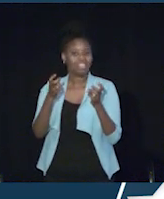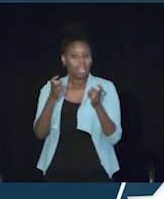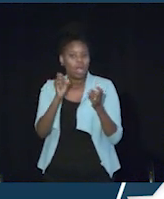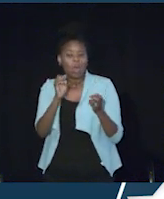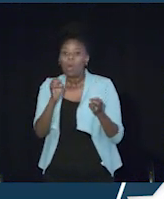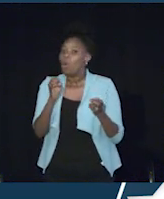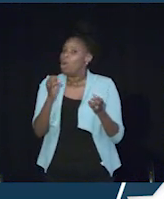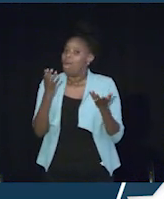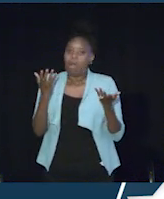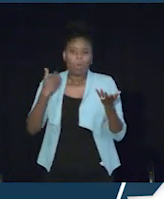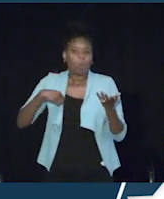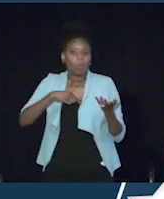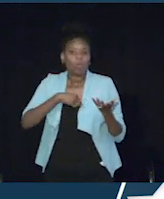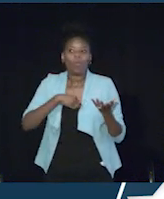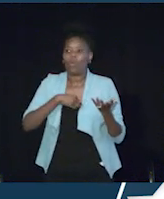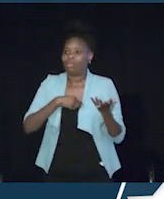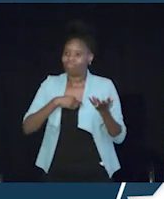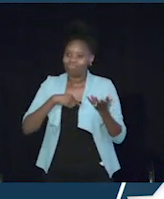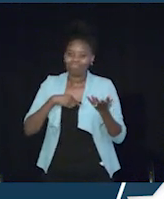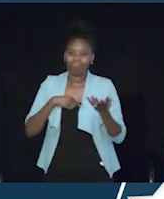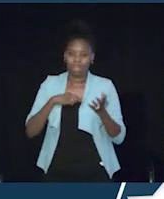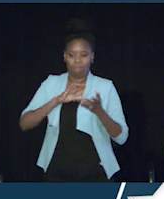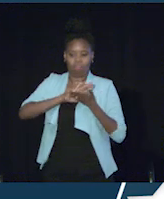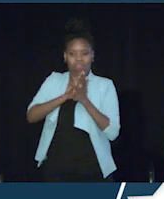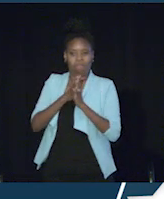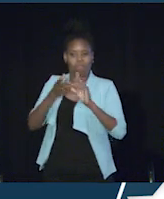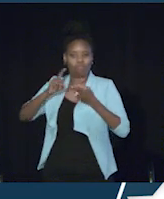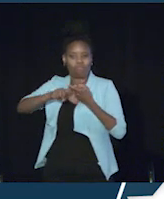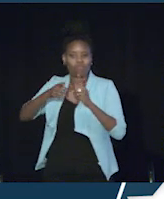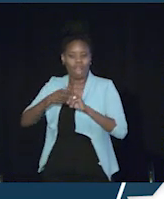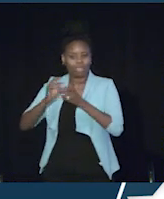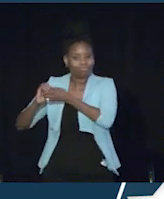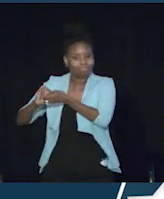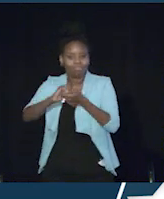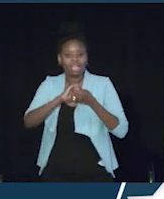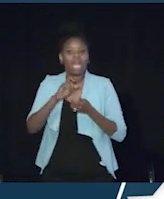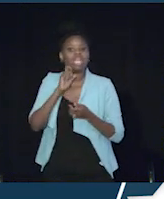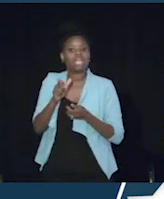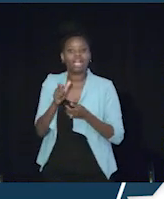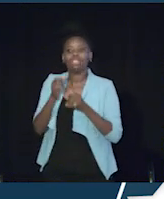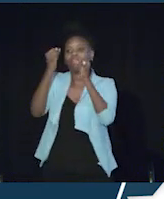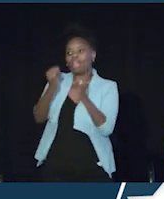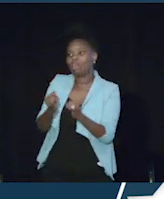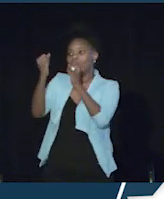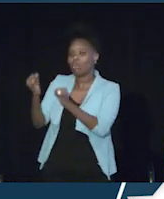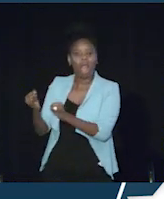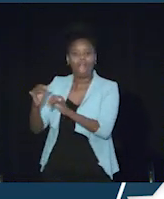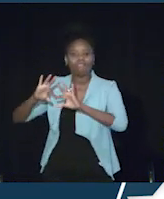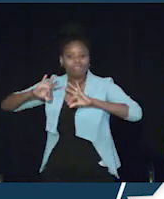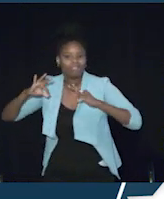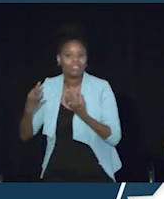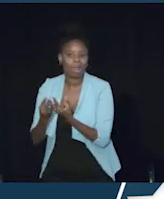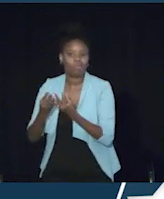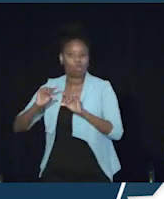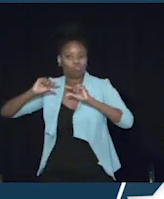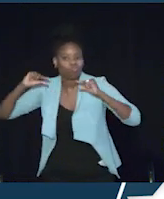And those are all my friends that were at the Aphasia Center. They're not just participants, they're my friends. And